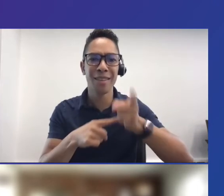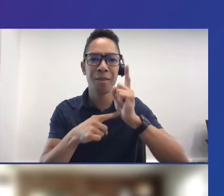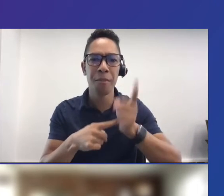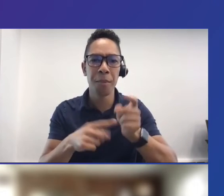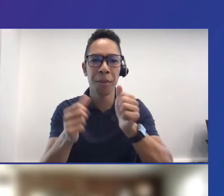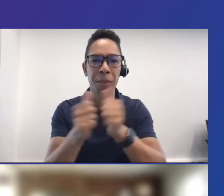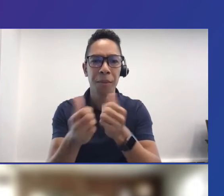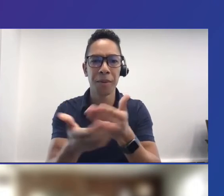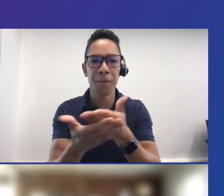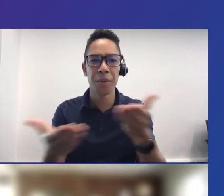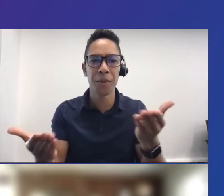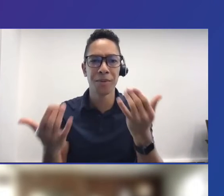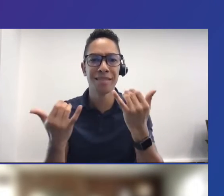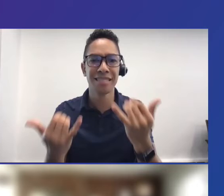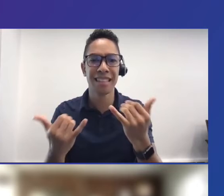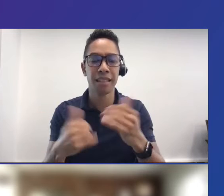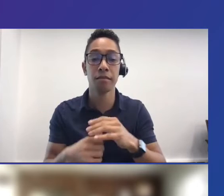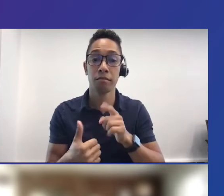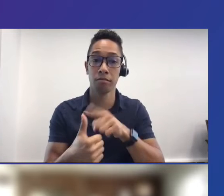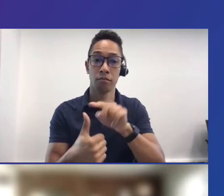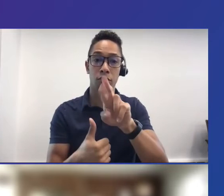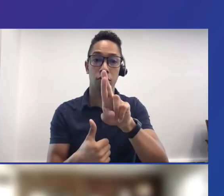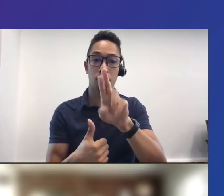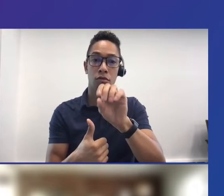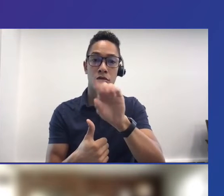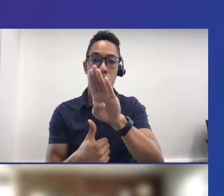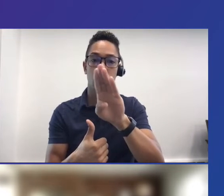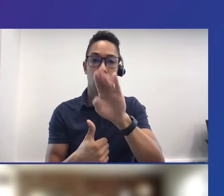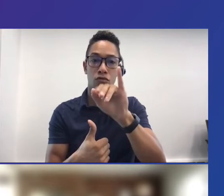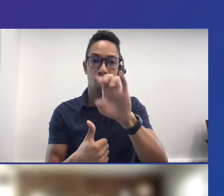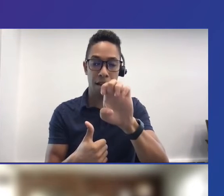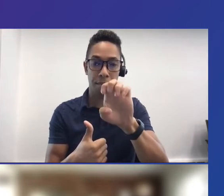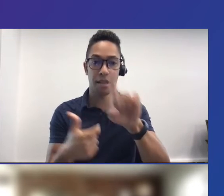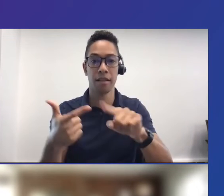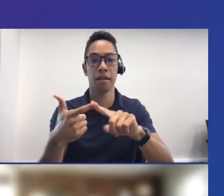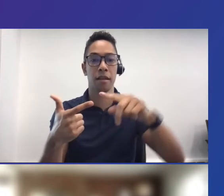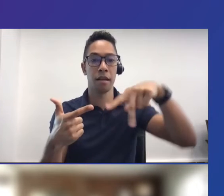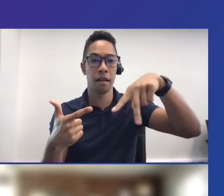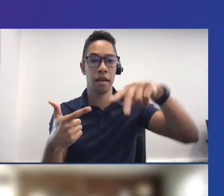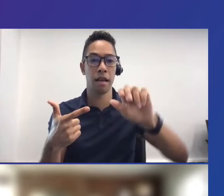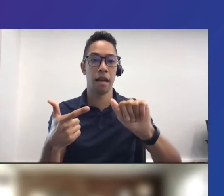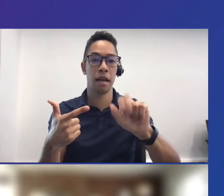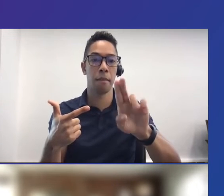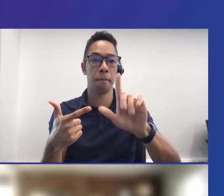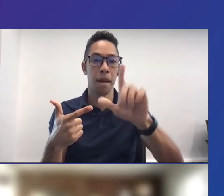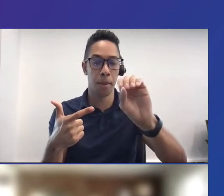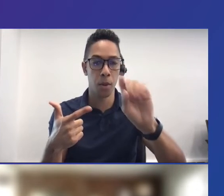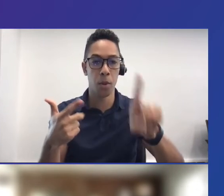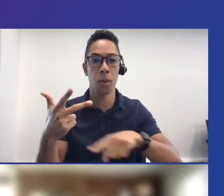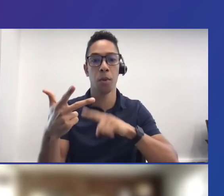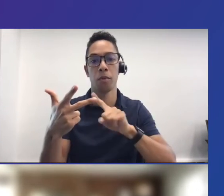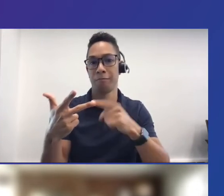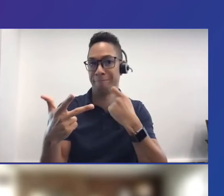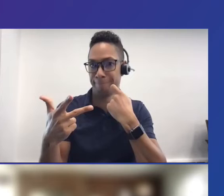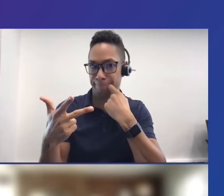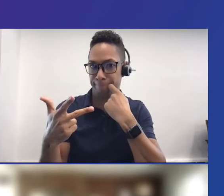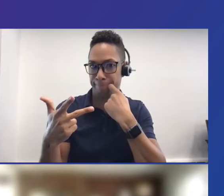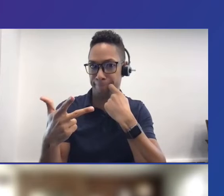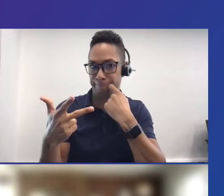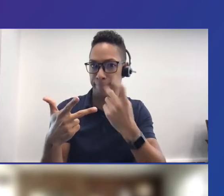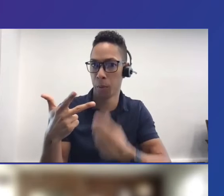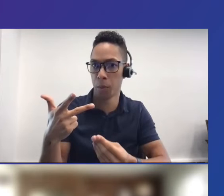today. And they are Robbie McCauley, Pablo Vela, and most recently, the